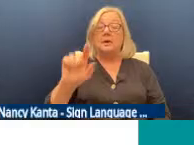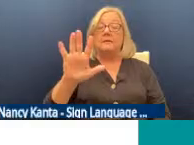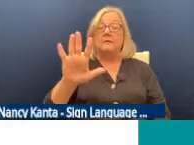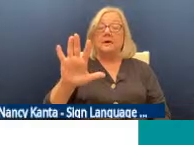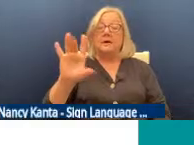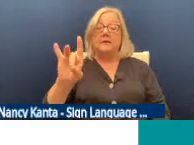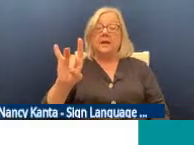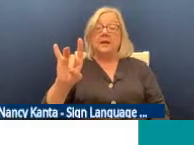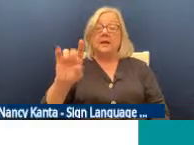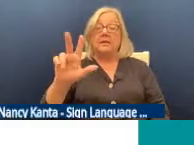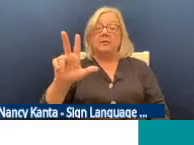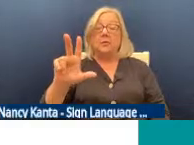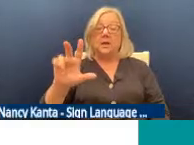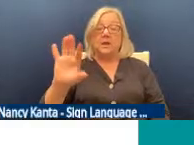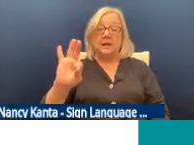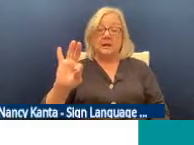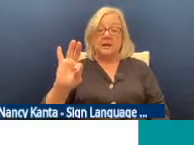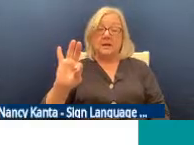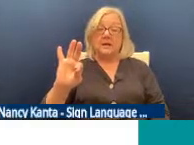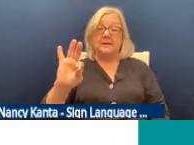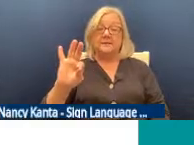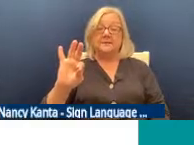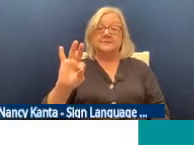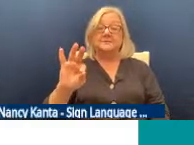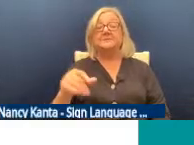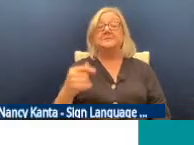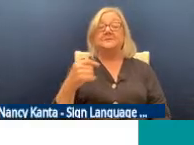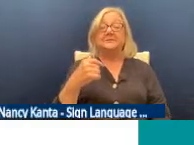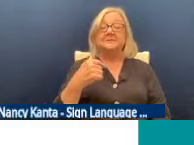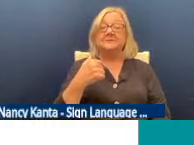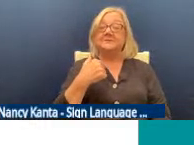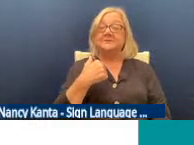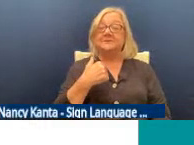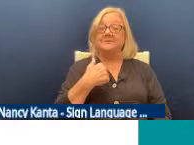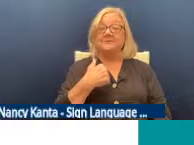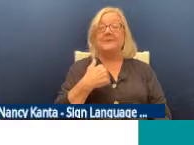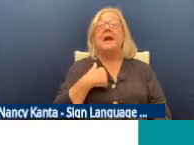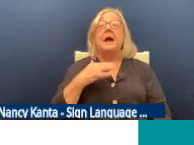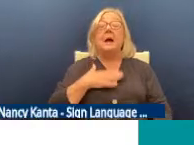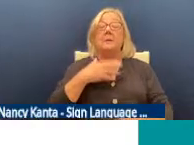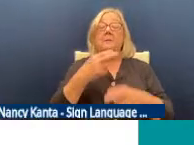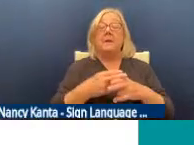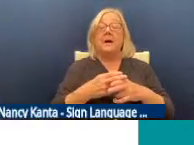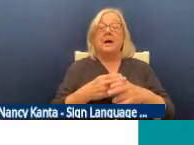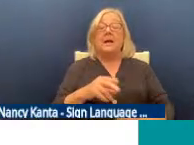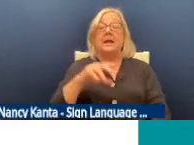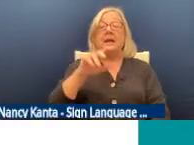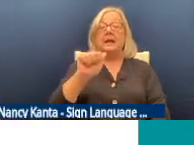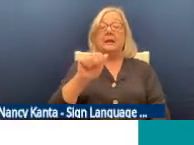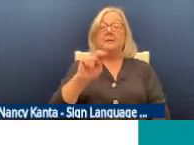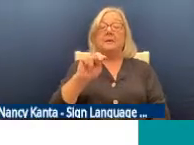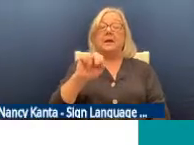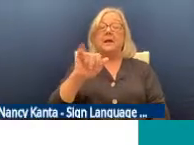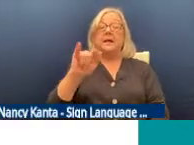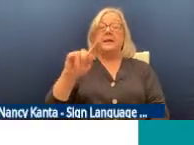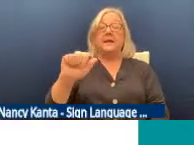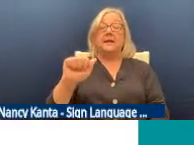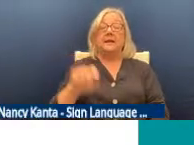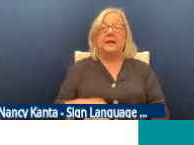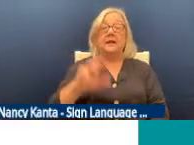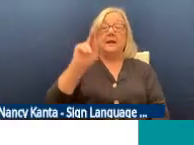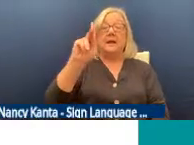360-931-5839. And to introduce myself, to keep as far as the tips, my name is Anita Kailani Yap, and I am the